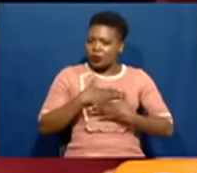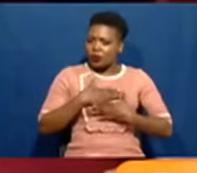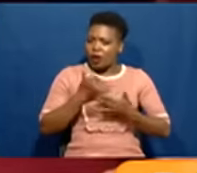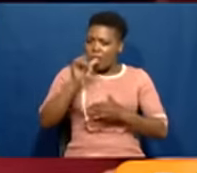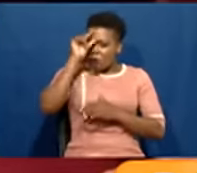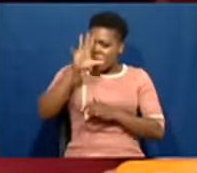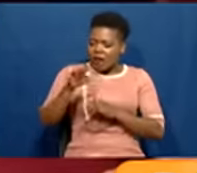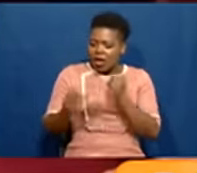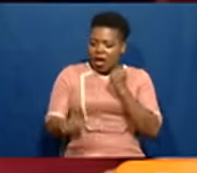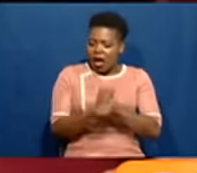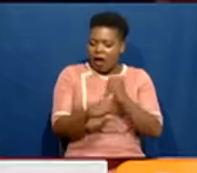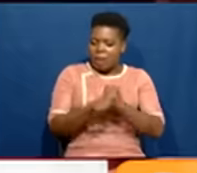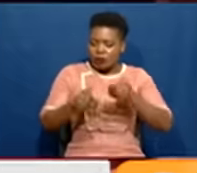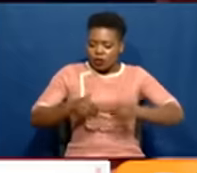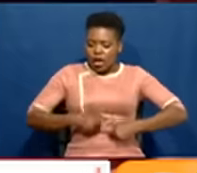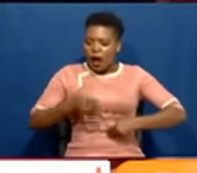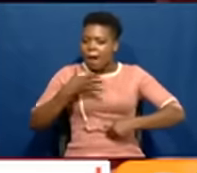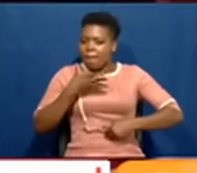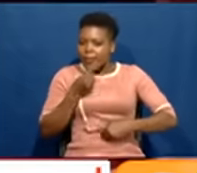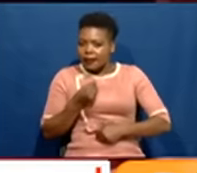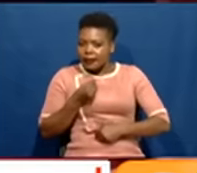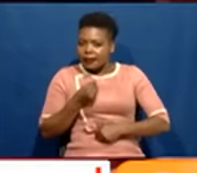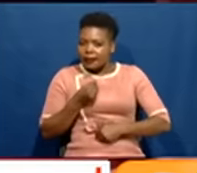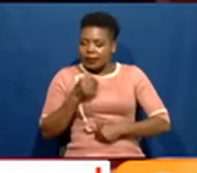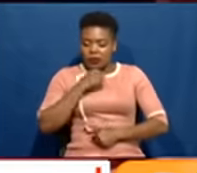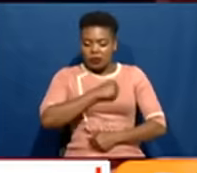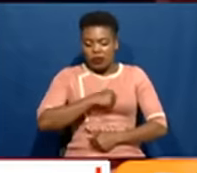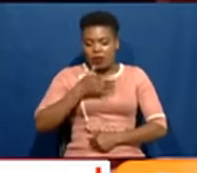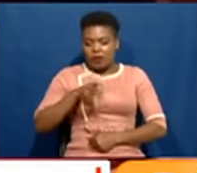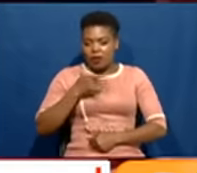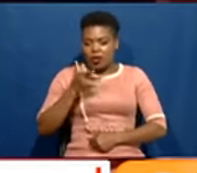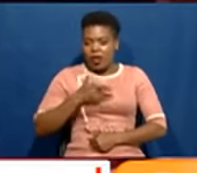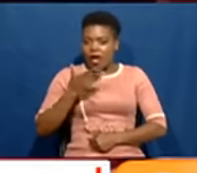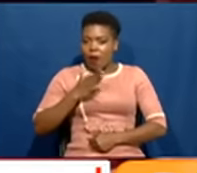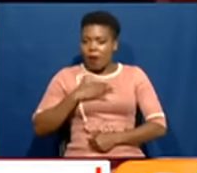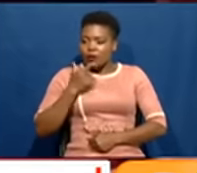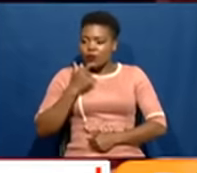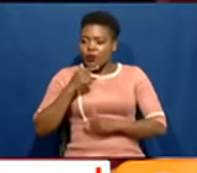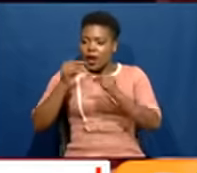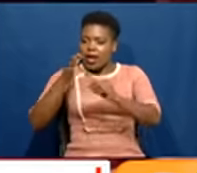I want to take this opportunity, Mr. Speaker, to assure my son Emmanuel